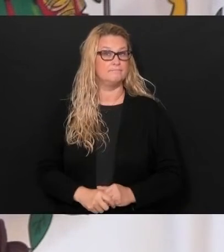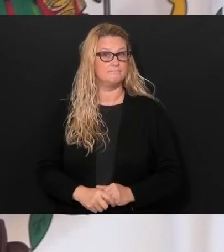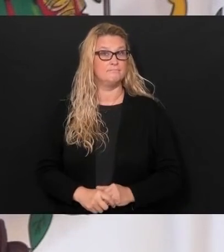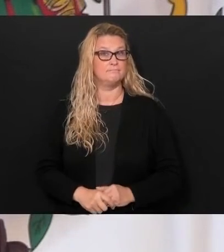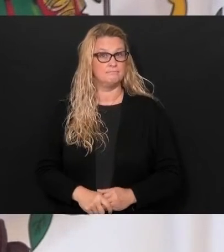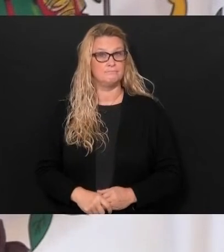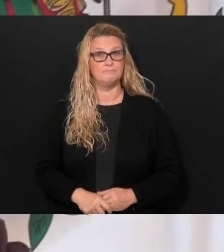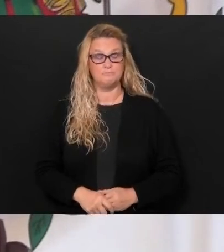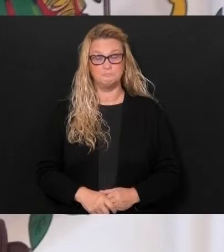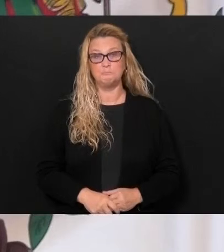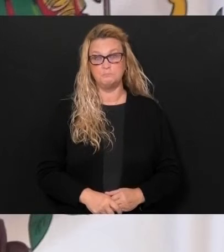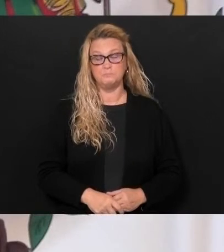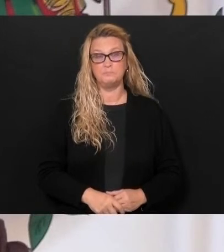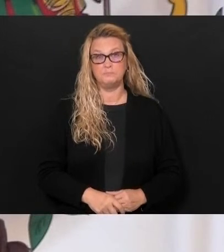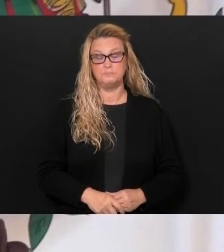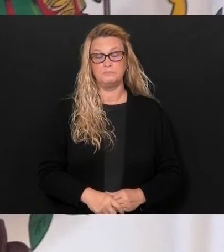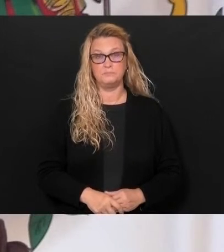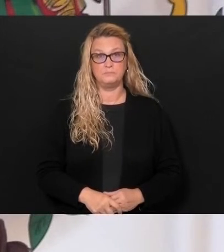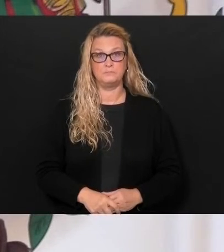Now,